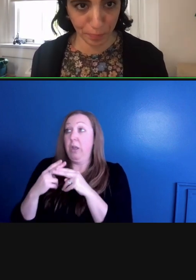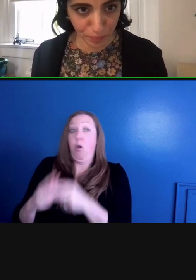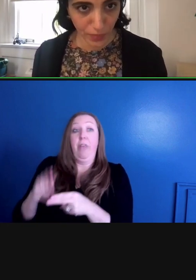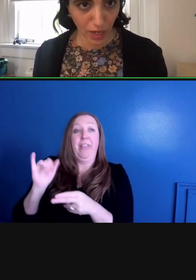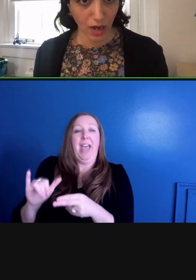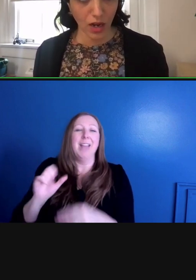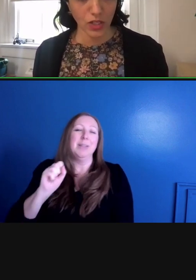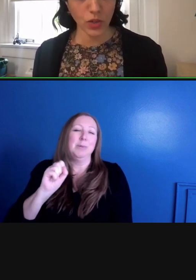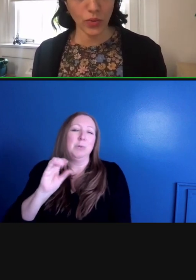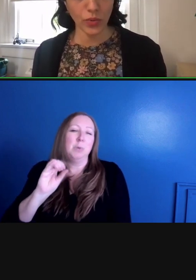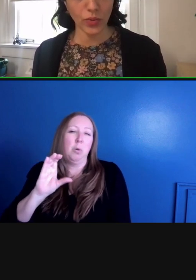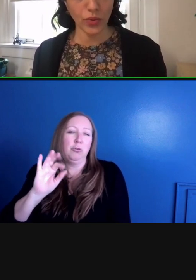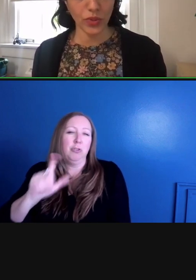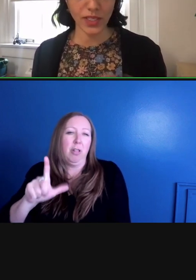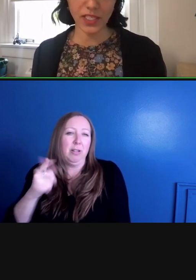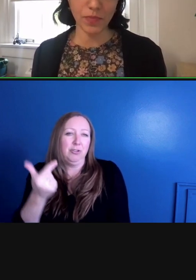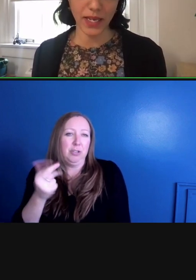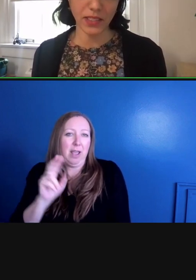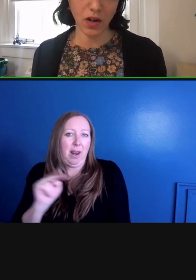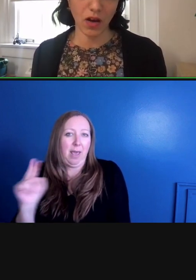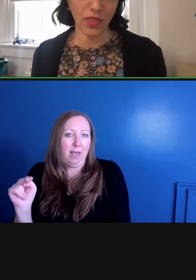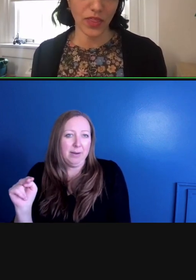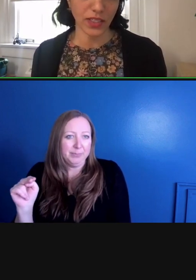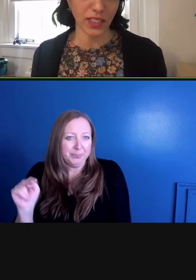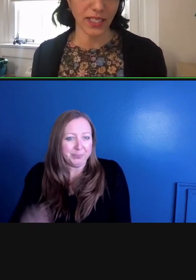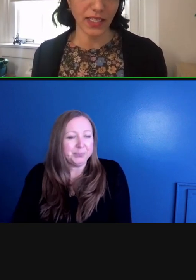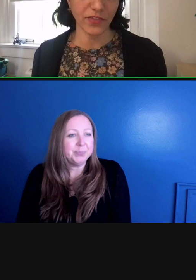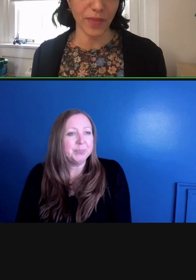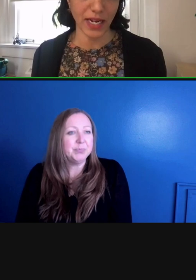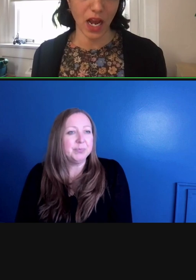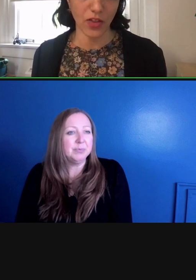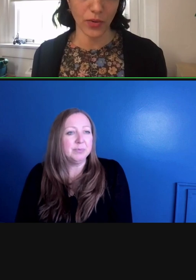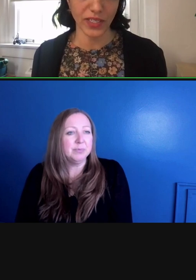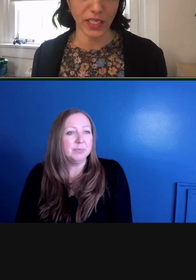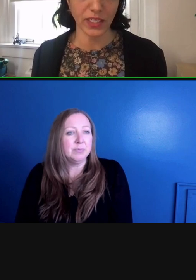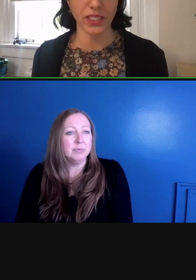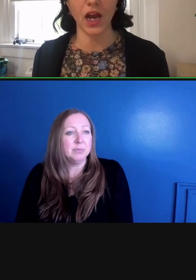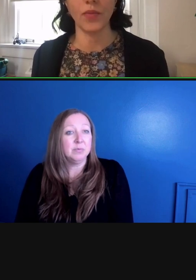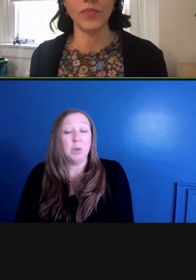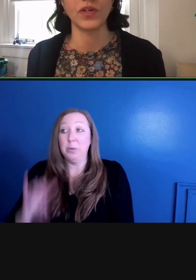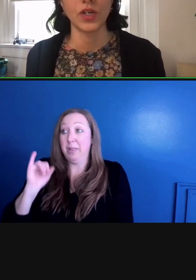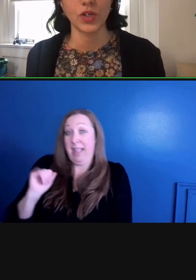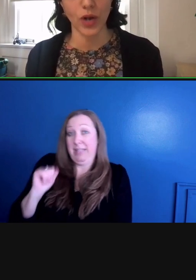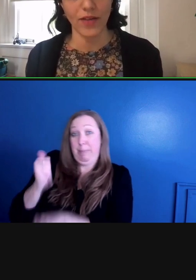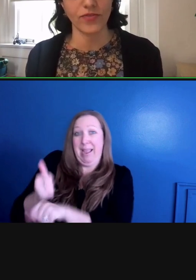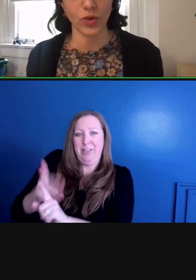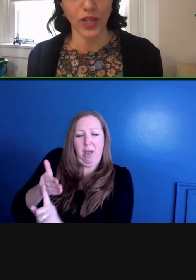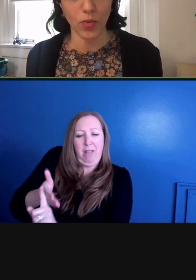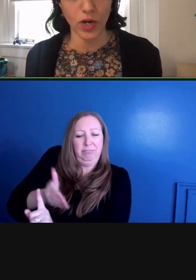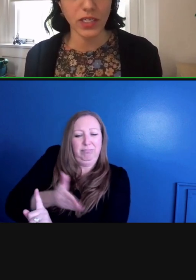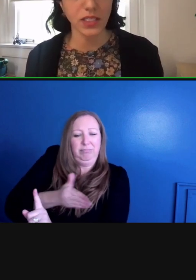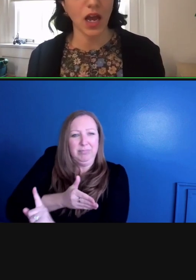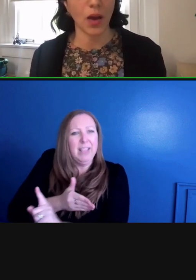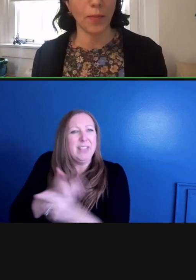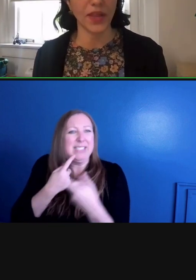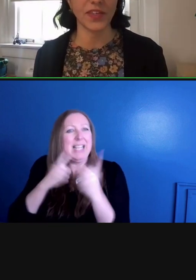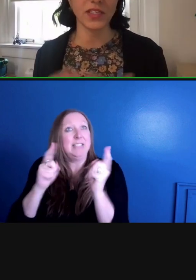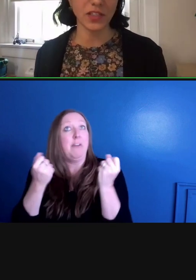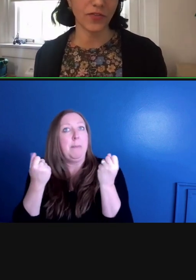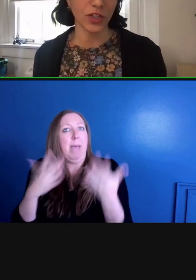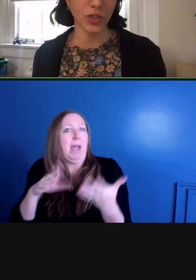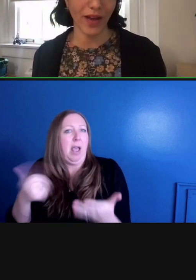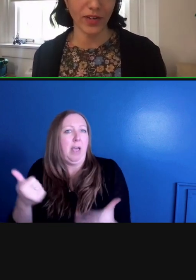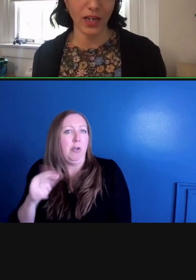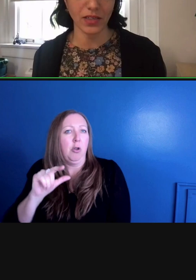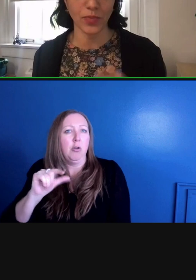SocialGNN. So this is based on the success of many other recent graph neural networks, but